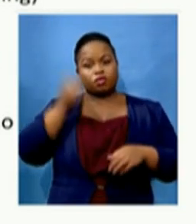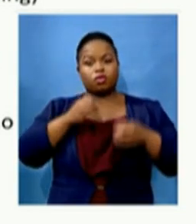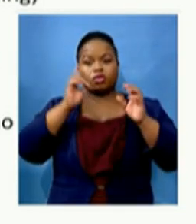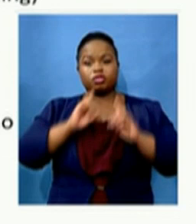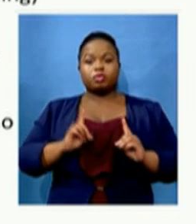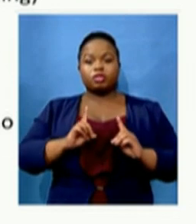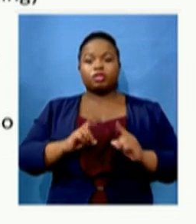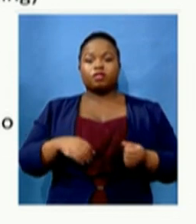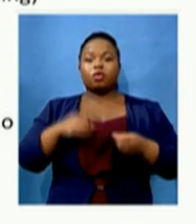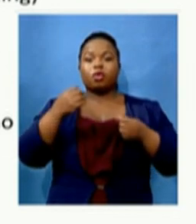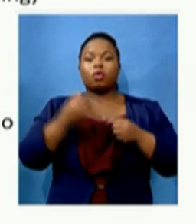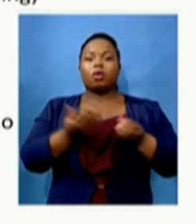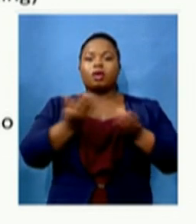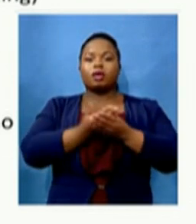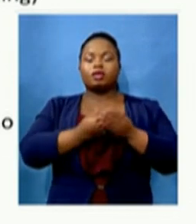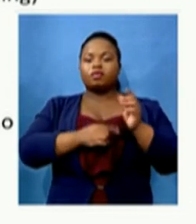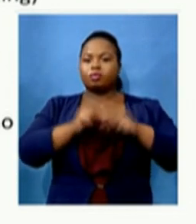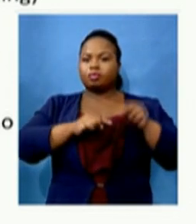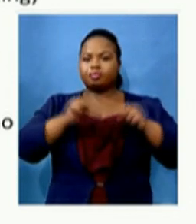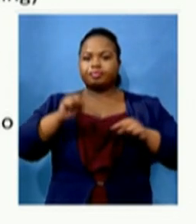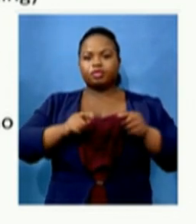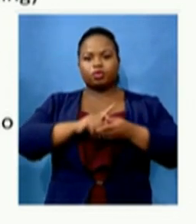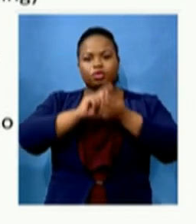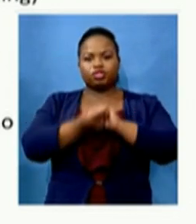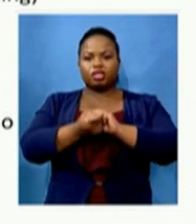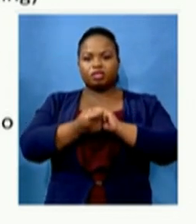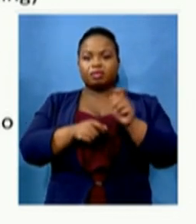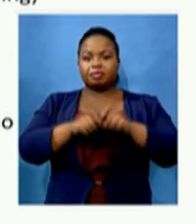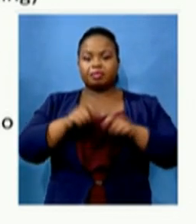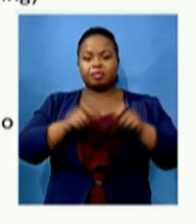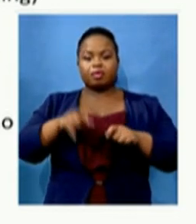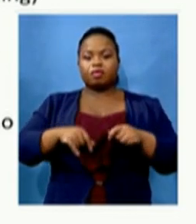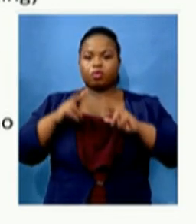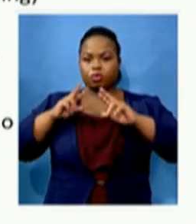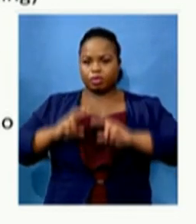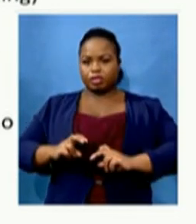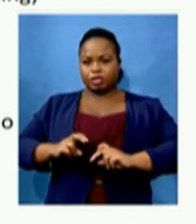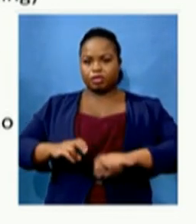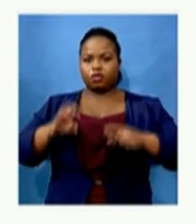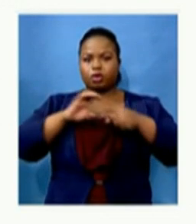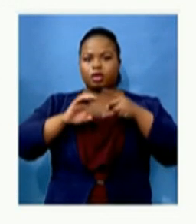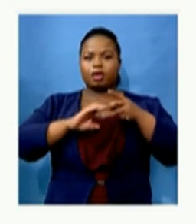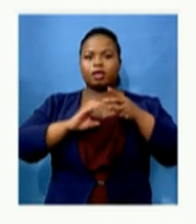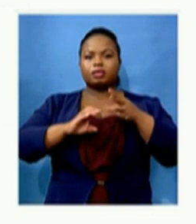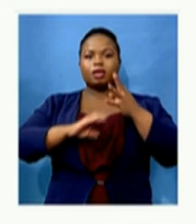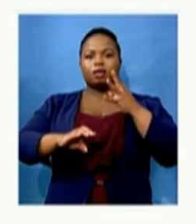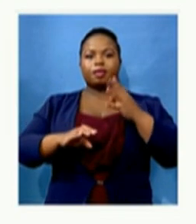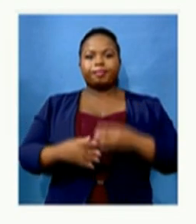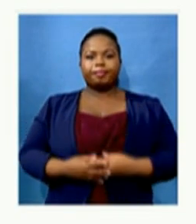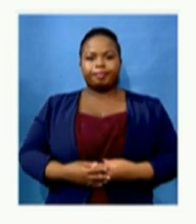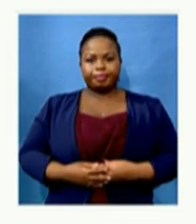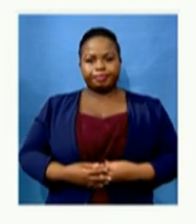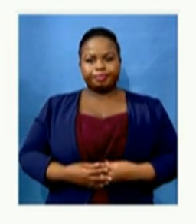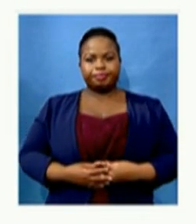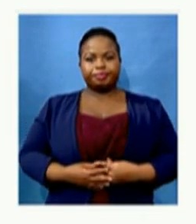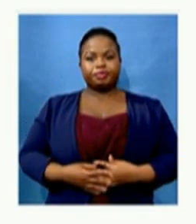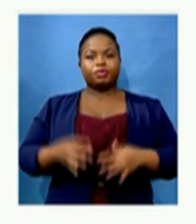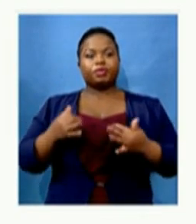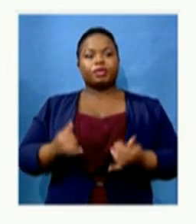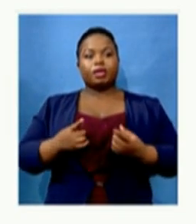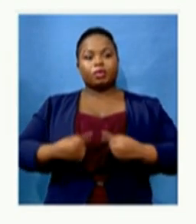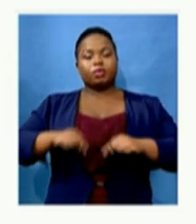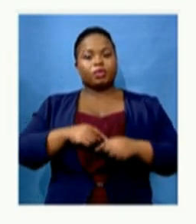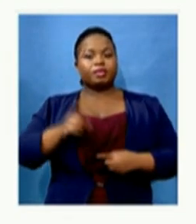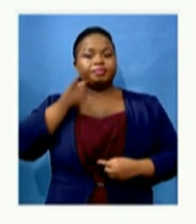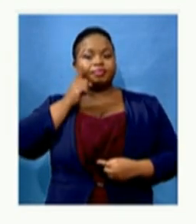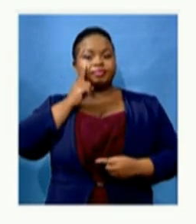under investigation criteria and testing coverage. So we've been looking at two scenarios. In both